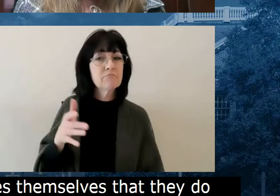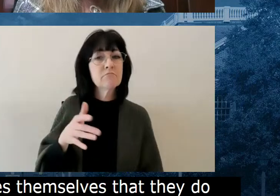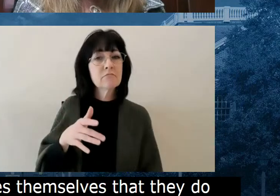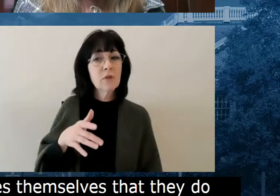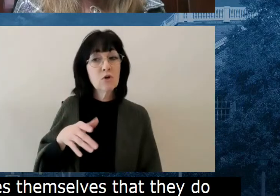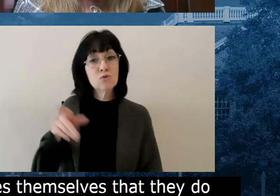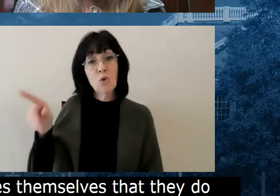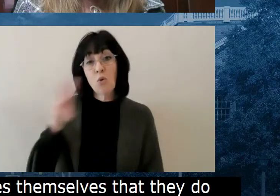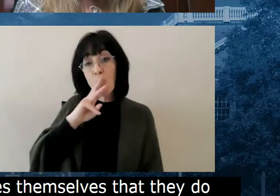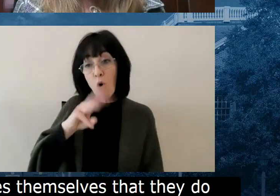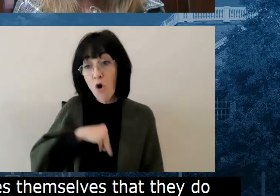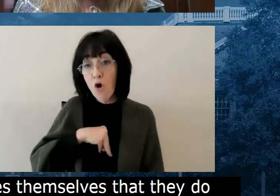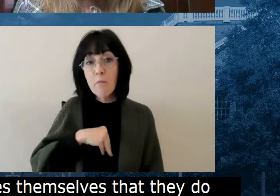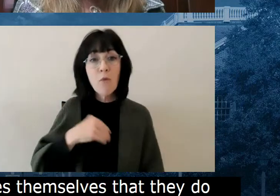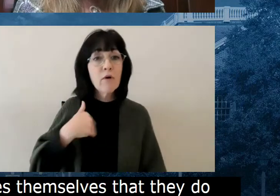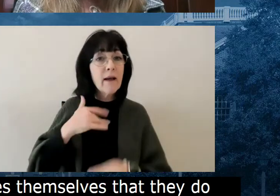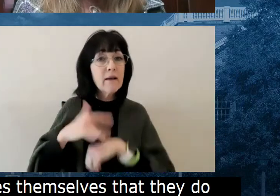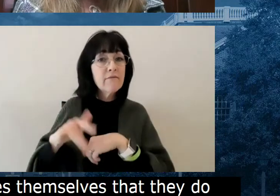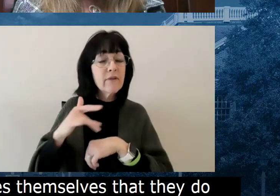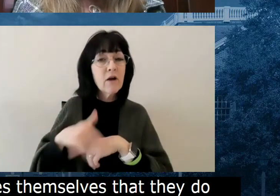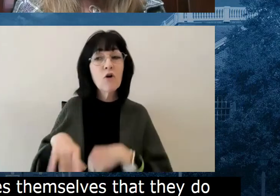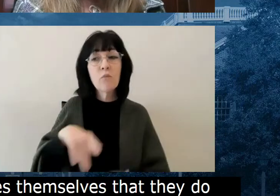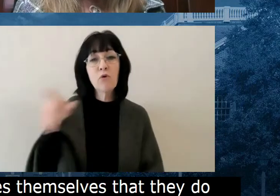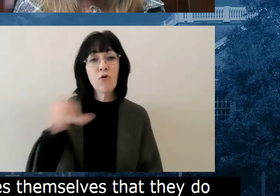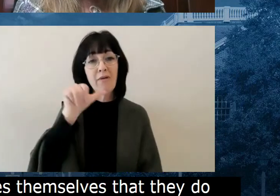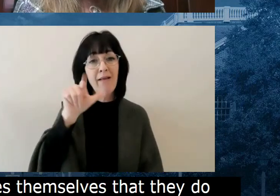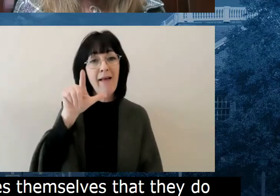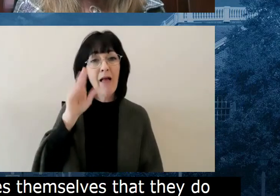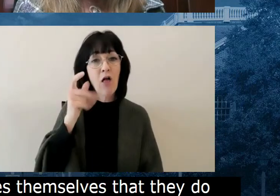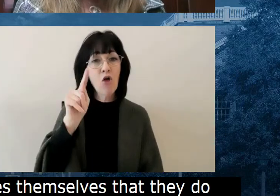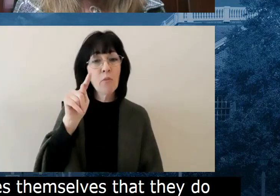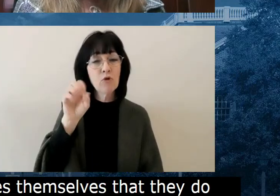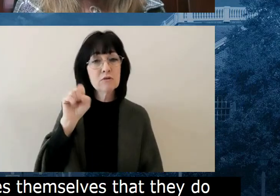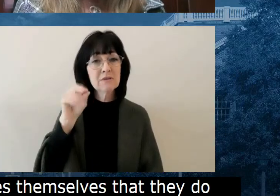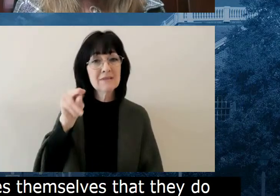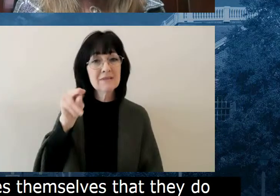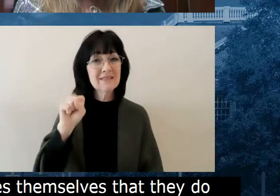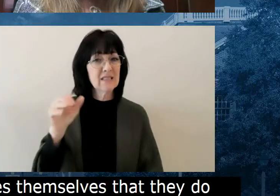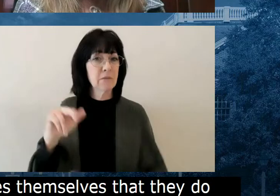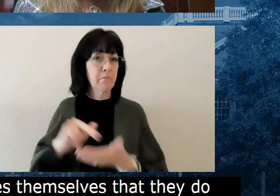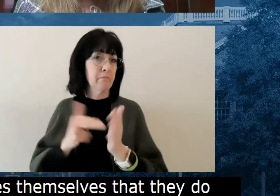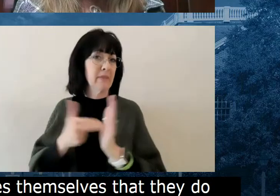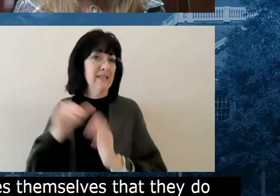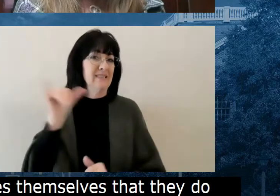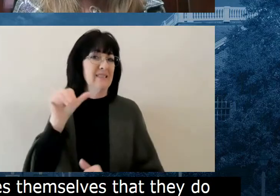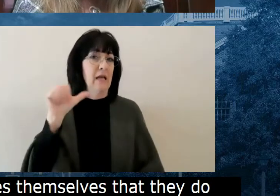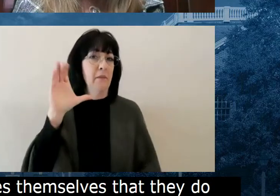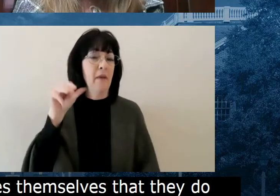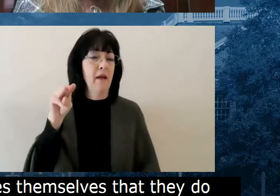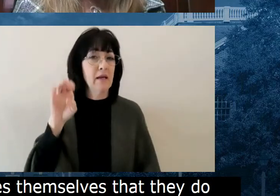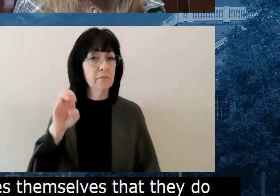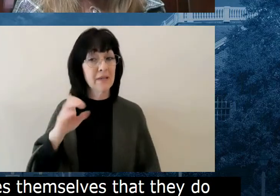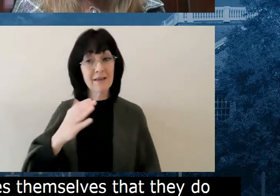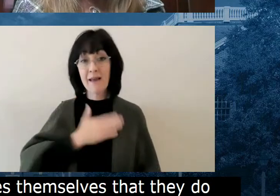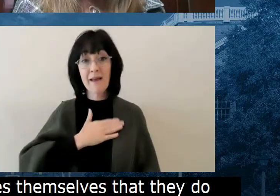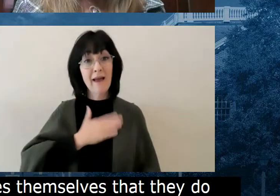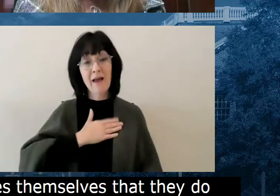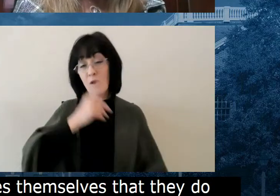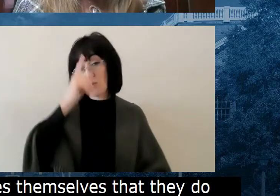Walmart with us and some of the larger clinics. But it's been our intent in going out and